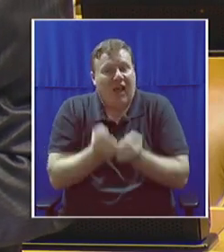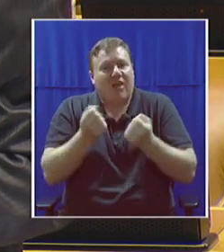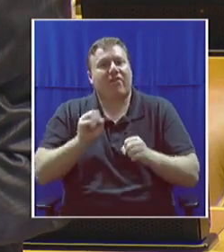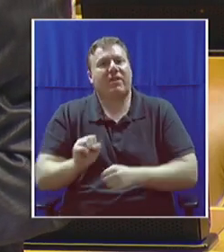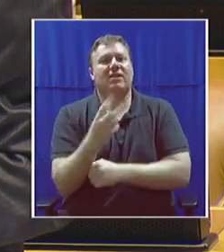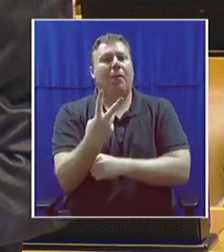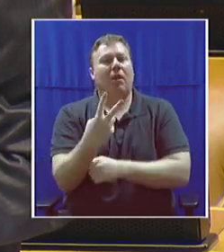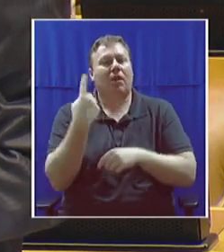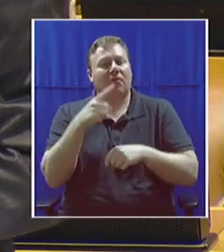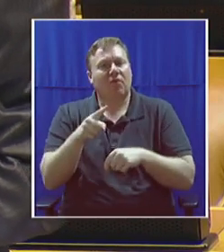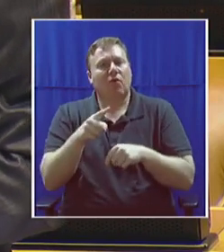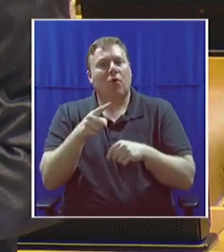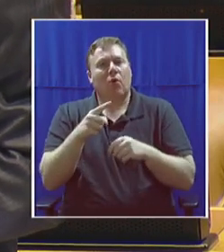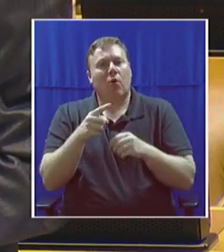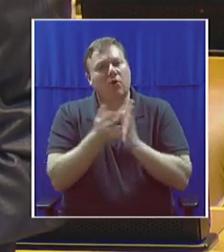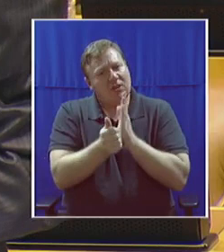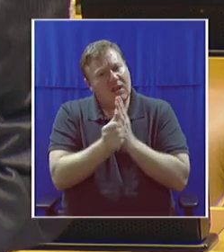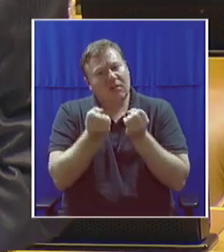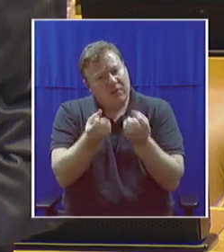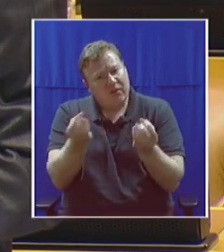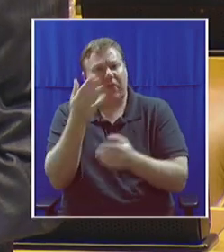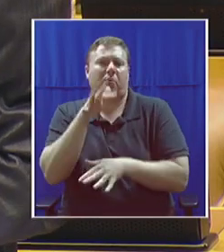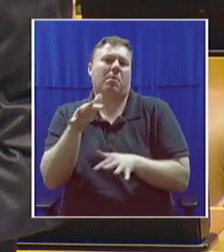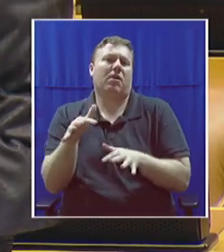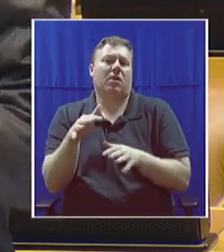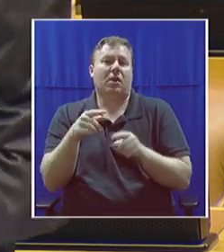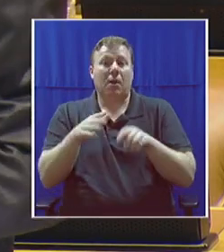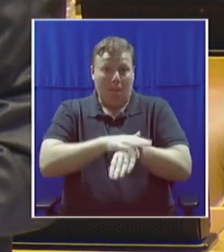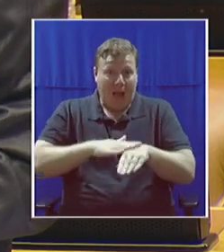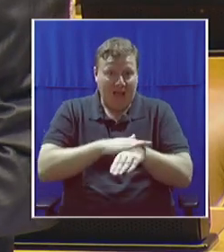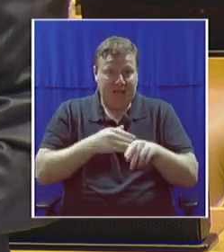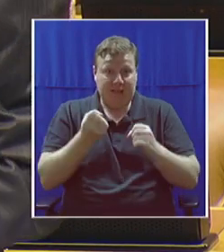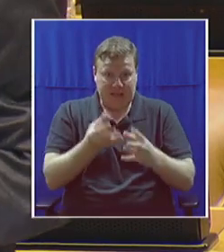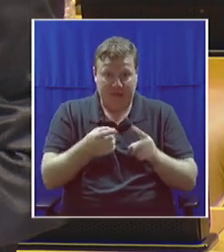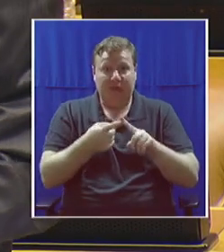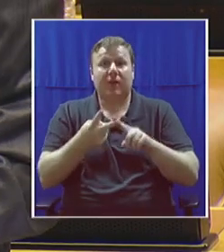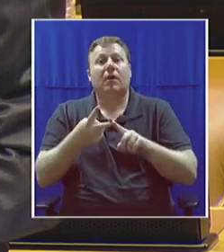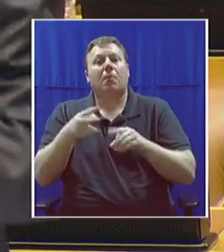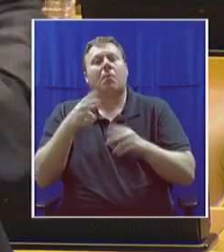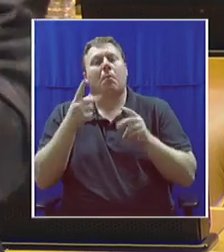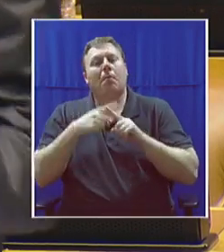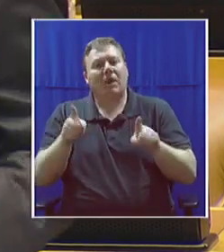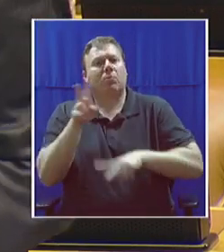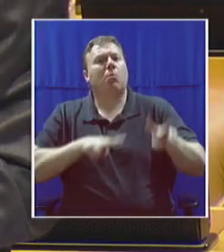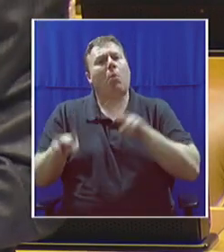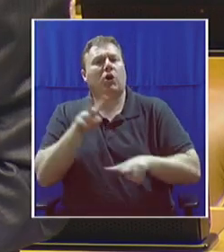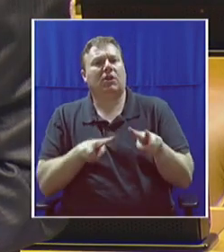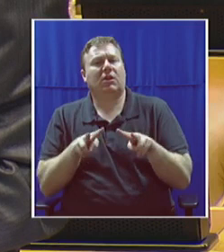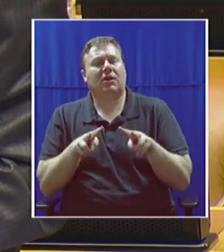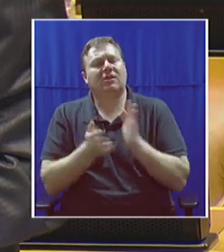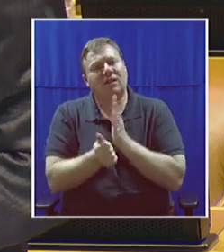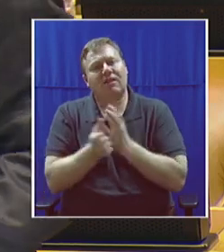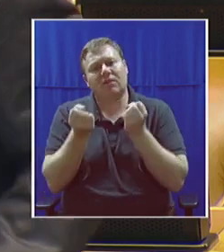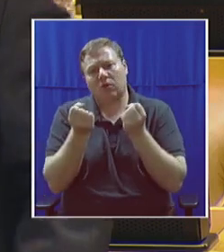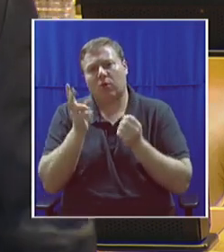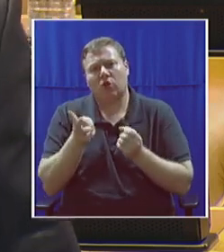Skilling the people giving them the basic skills but also giving them the modern skills to face the challenges of the new technologies and so